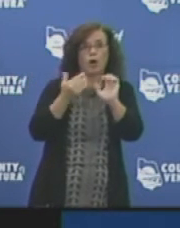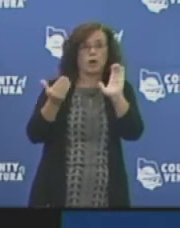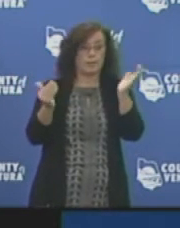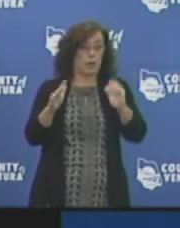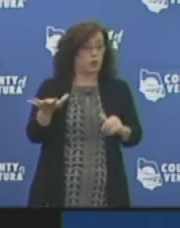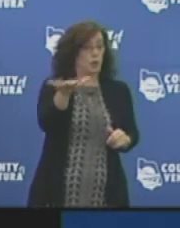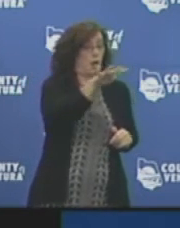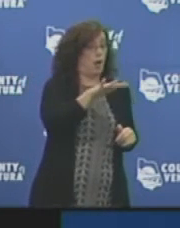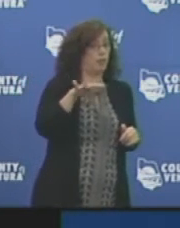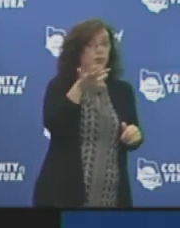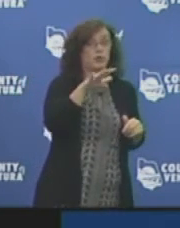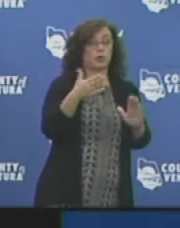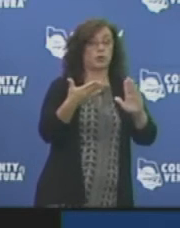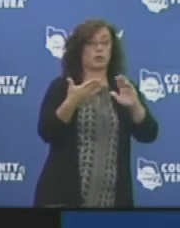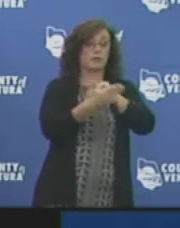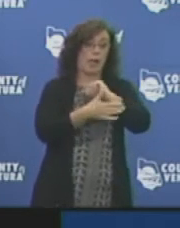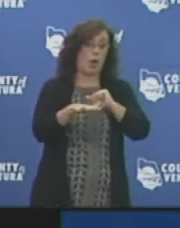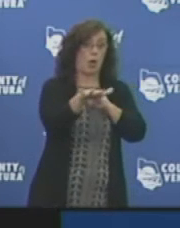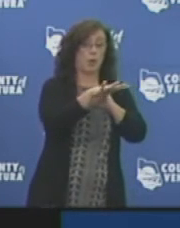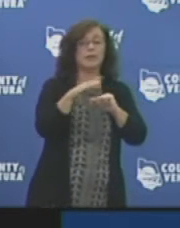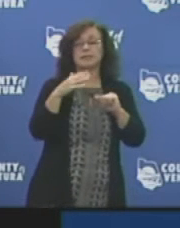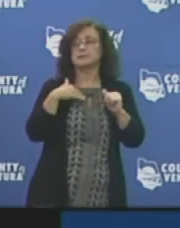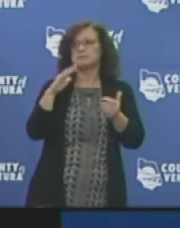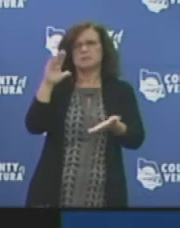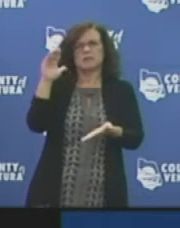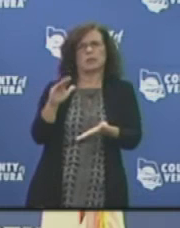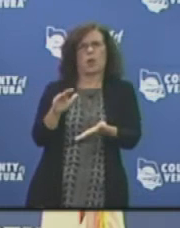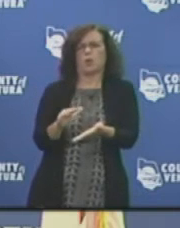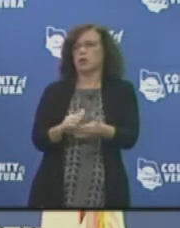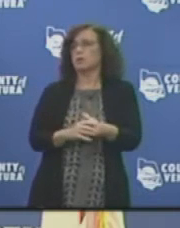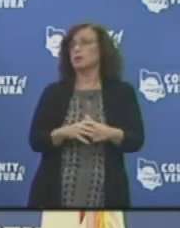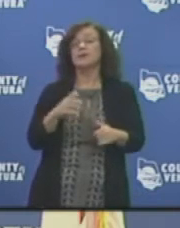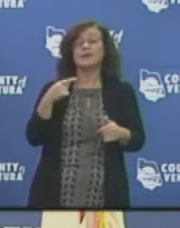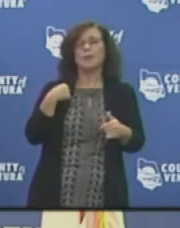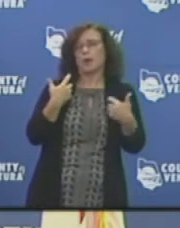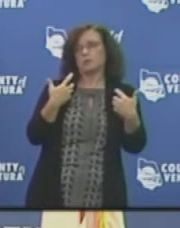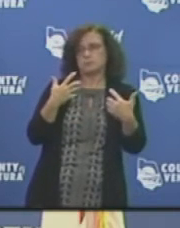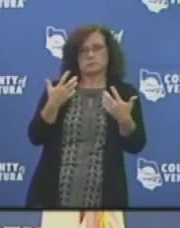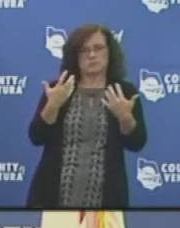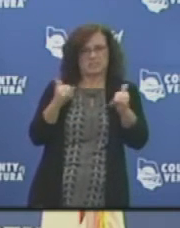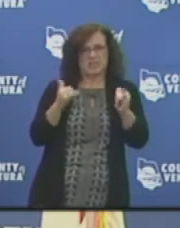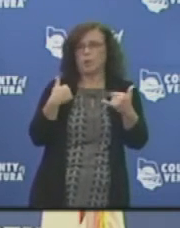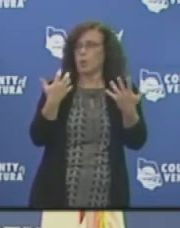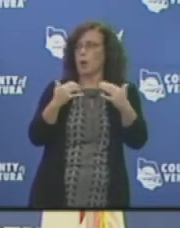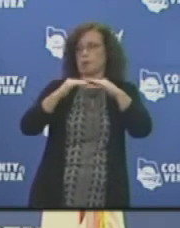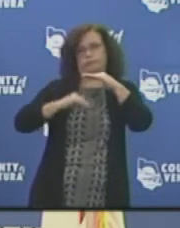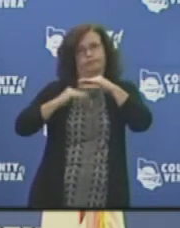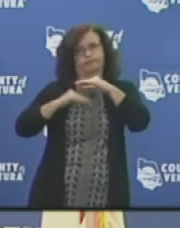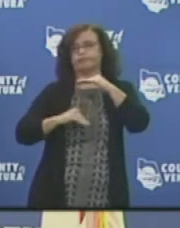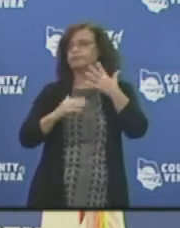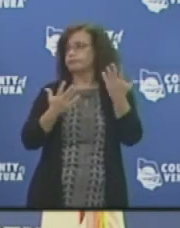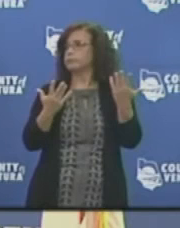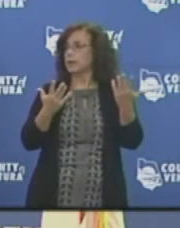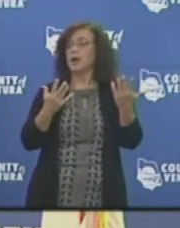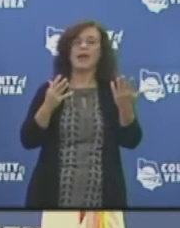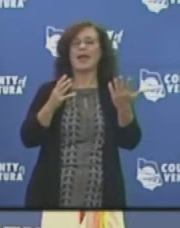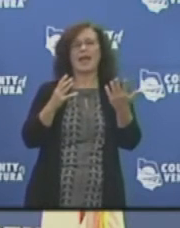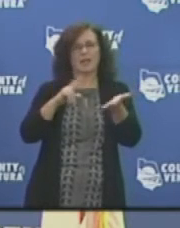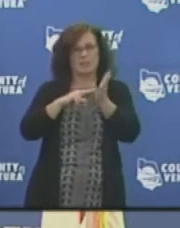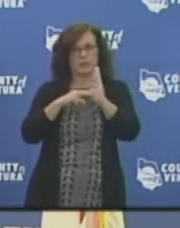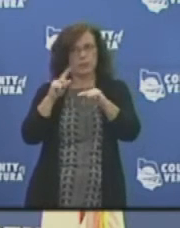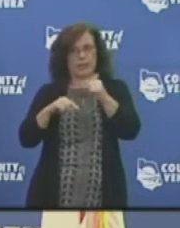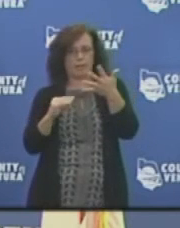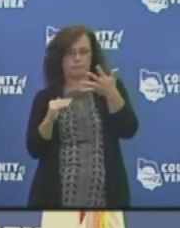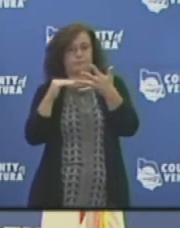California region as well. It's higher than we want it to be, and it's higher than it needs to be to get us back into the tier, but it just still shows that